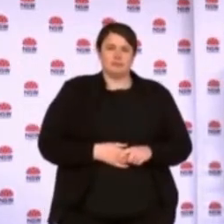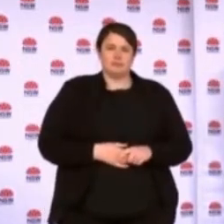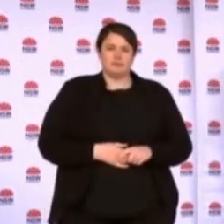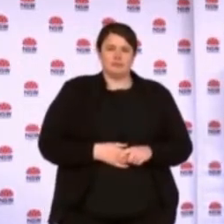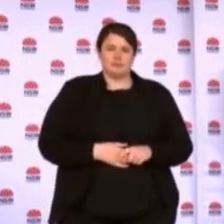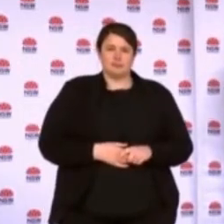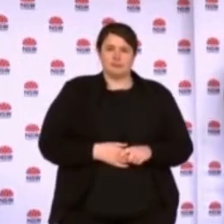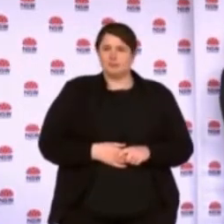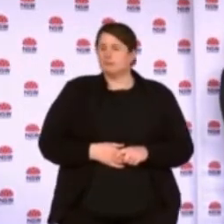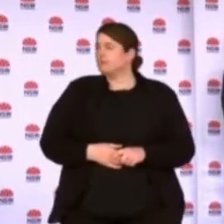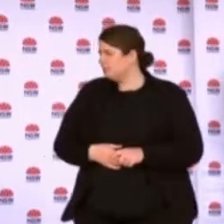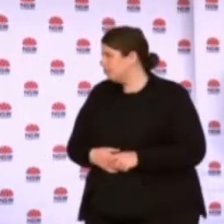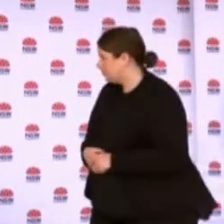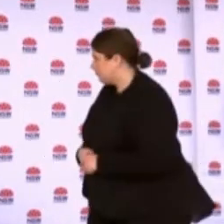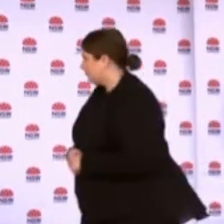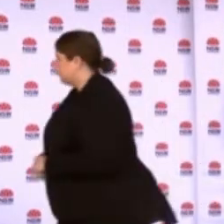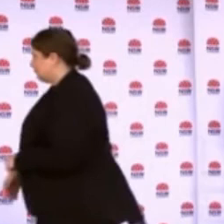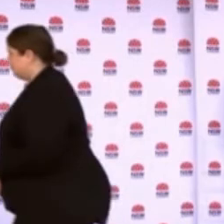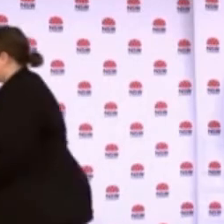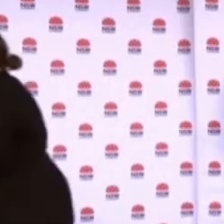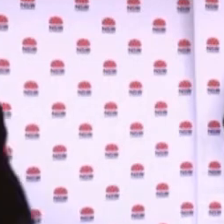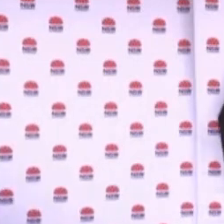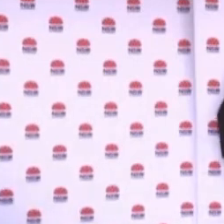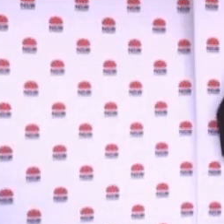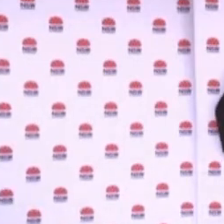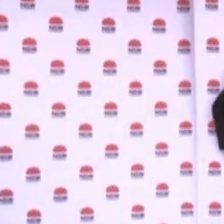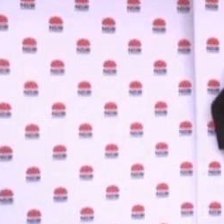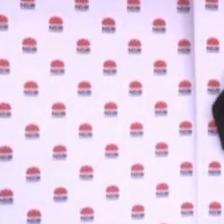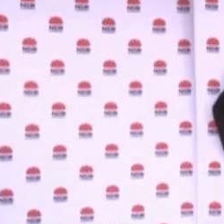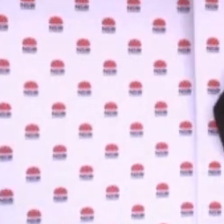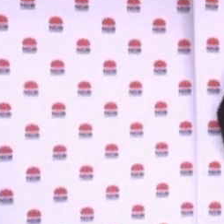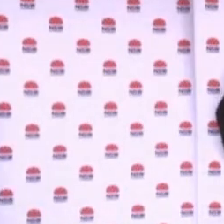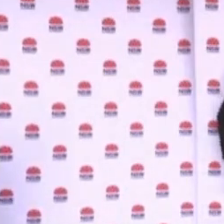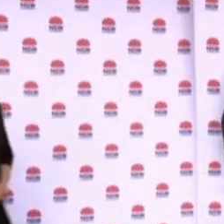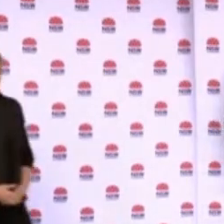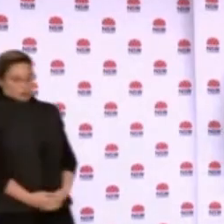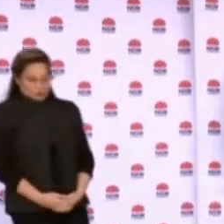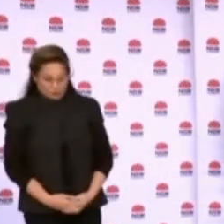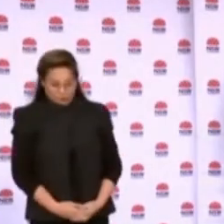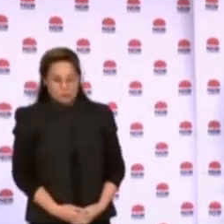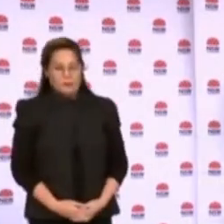In regard to the vaccine message, please go and get vaccinated.